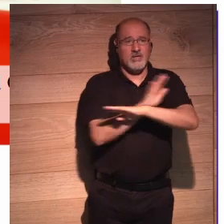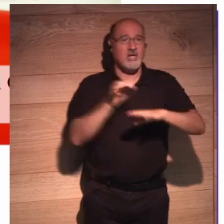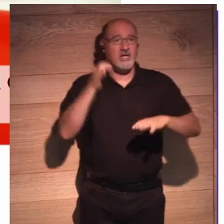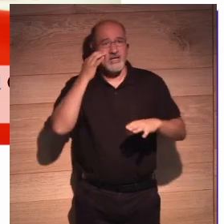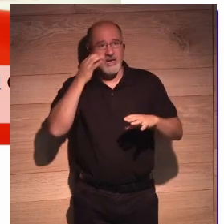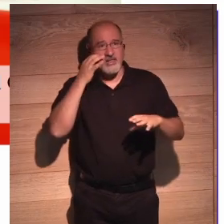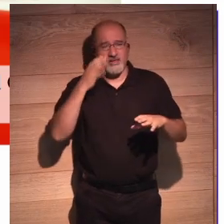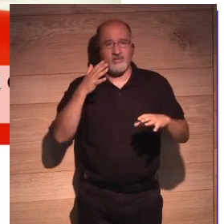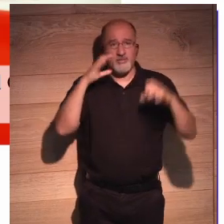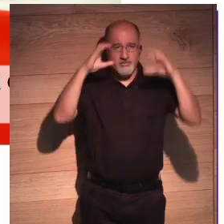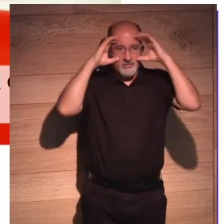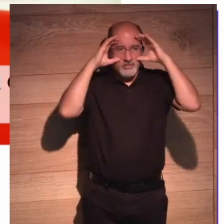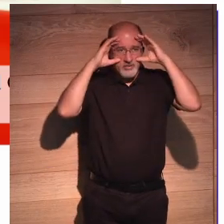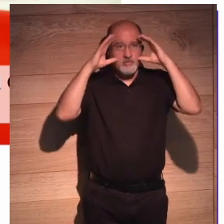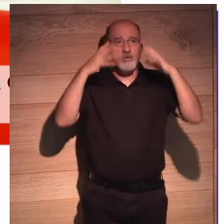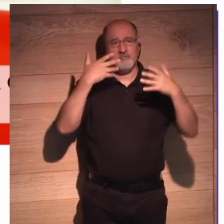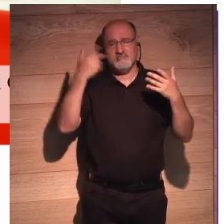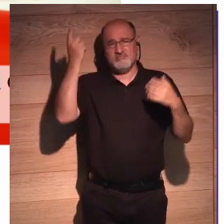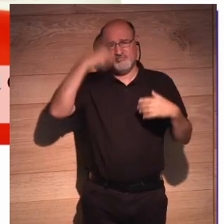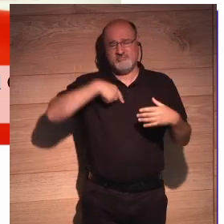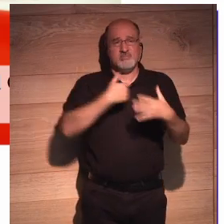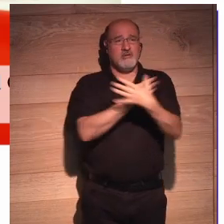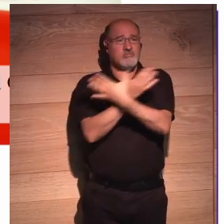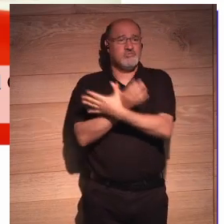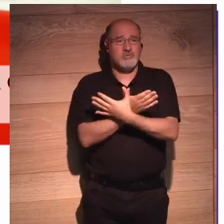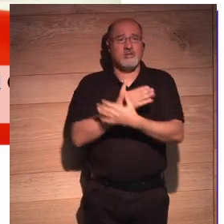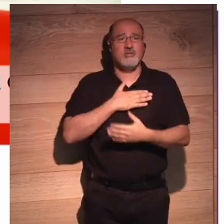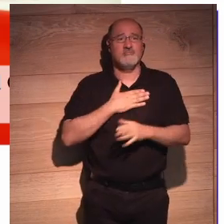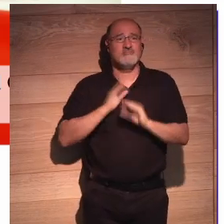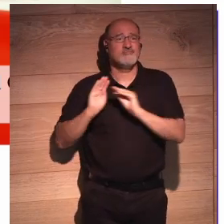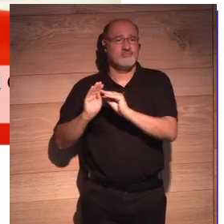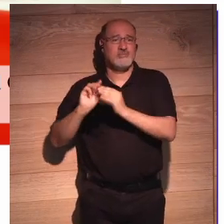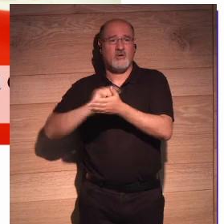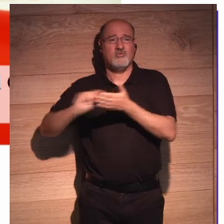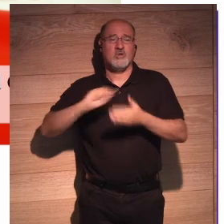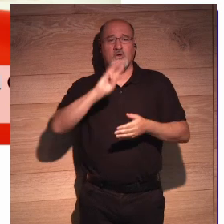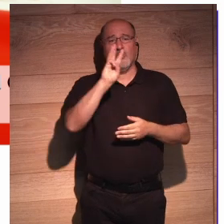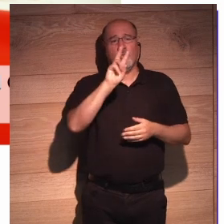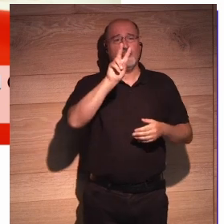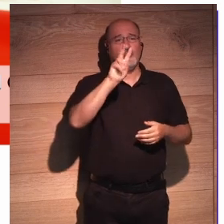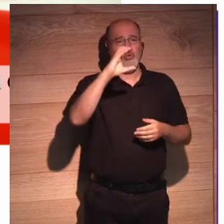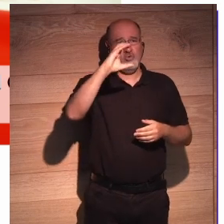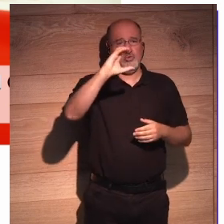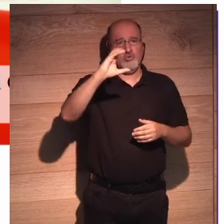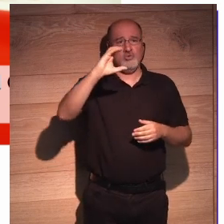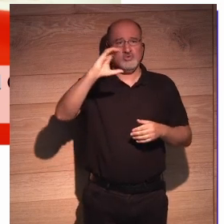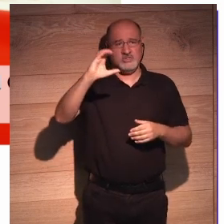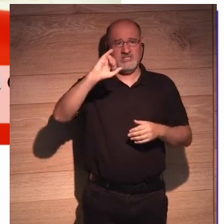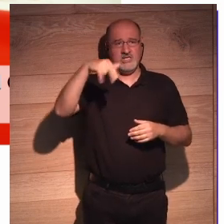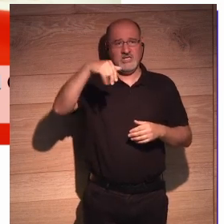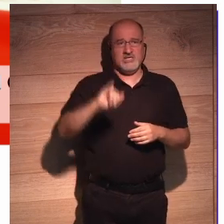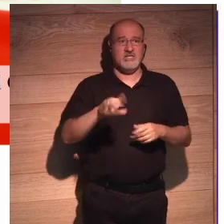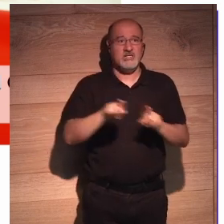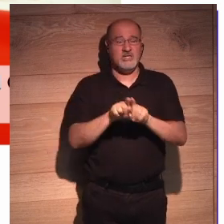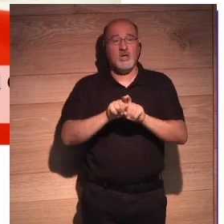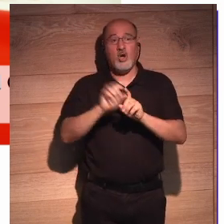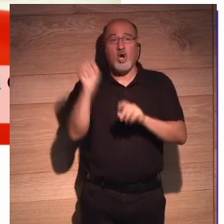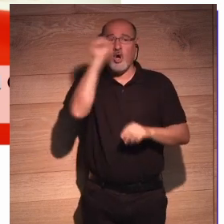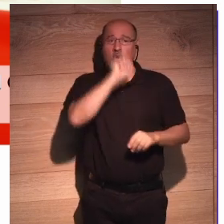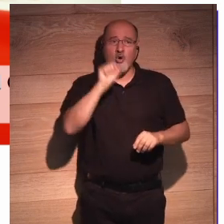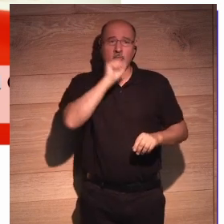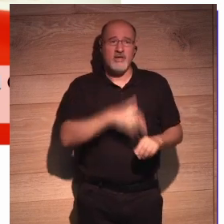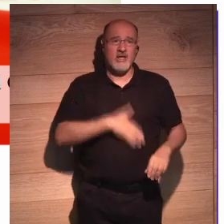well-known opera from Puccini. The Welsh National Opera and a VR company called Rewind made this experience,